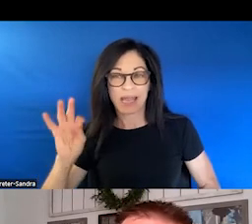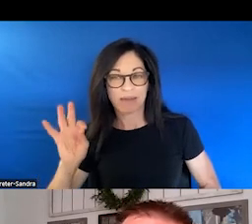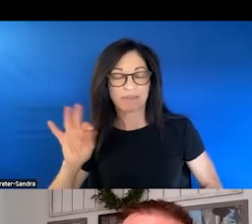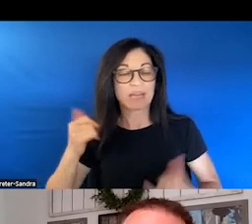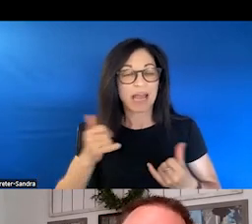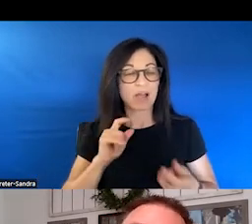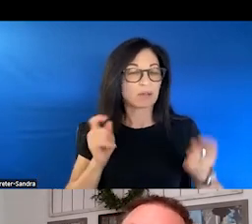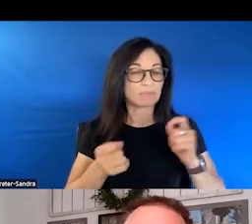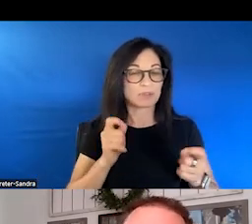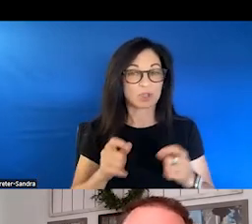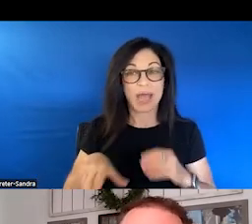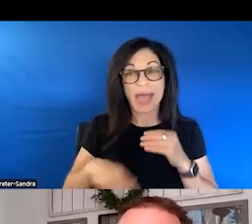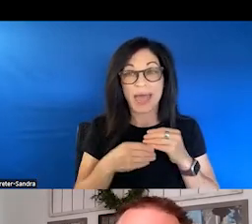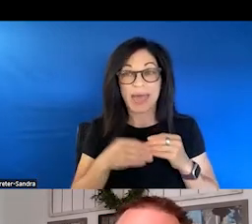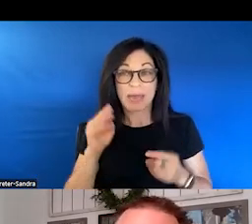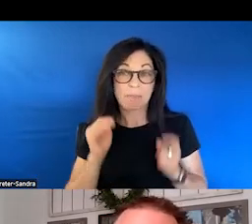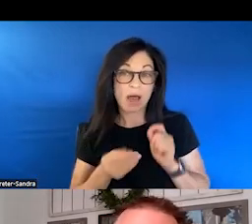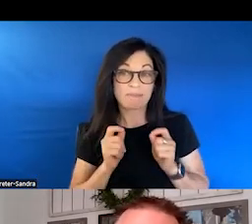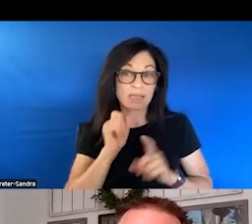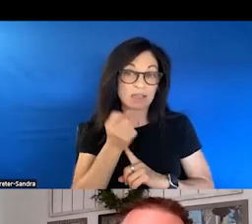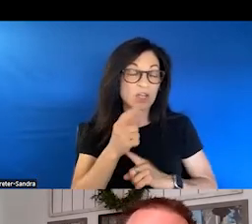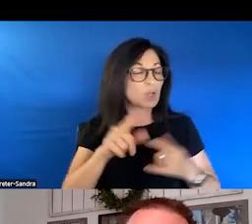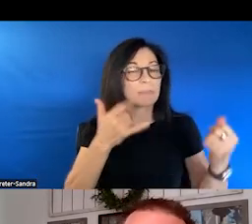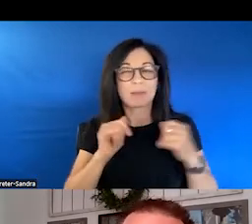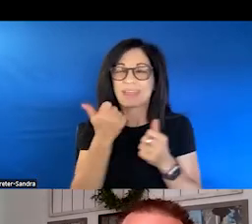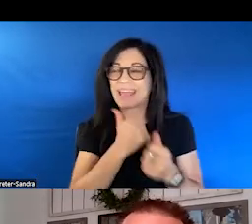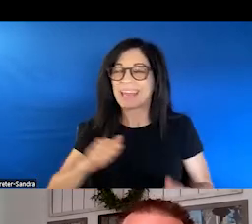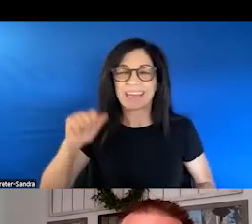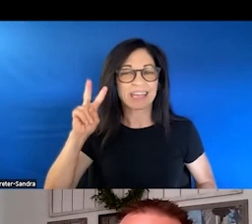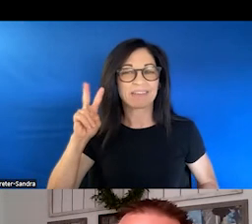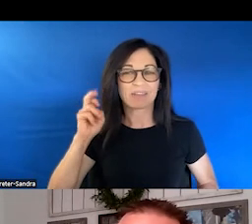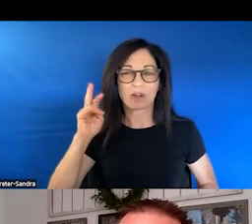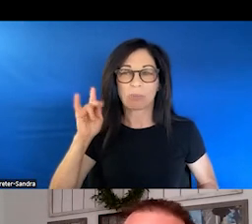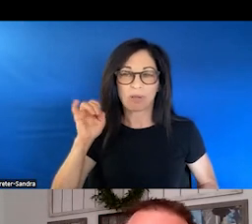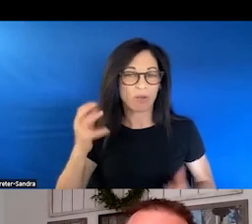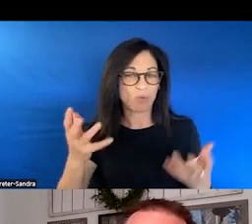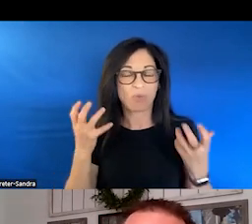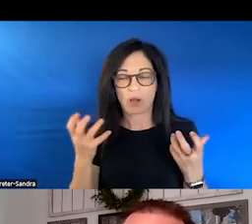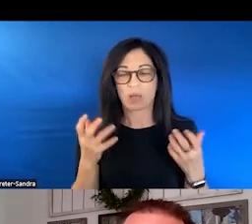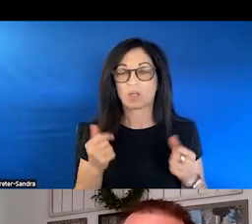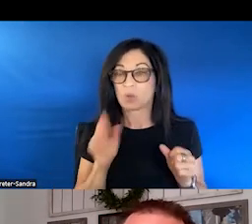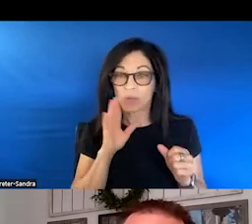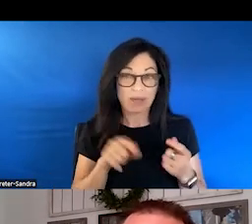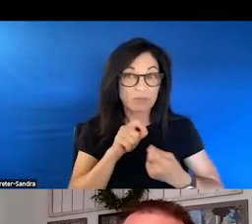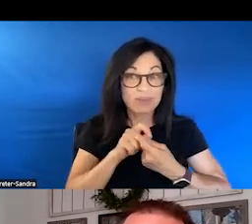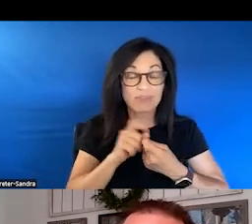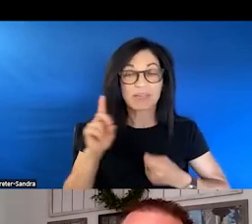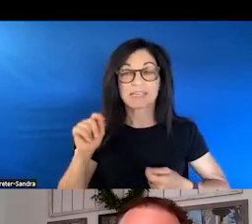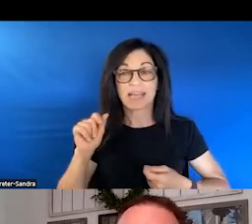modified scenario. You can play with and adjust any variable however you want to at this point. You're going to have specific data